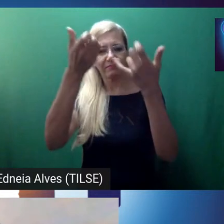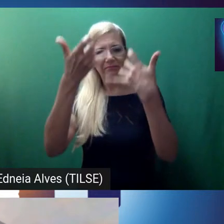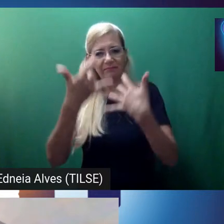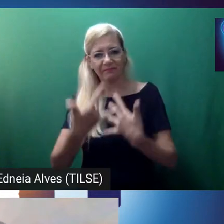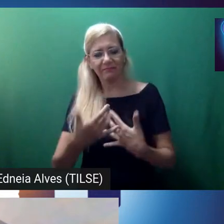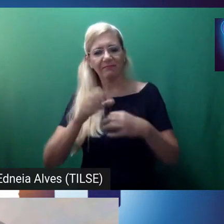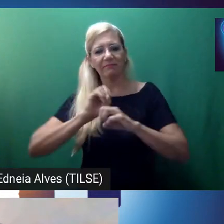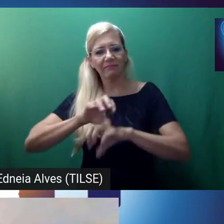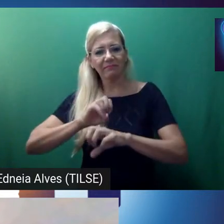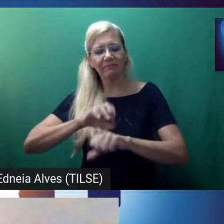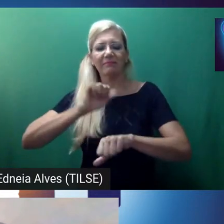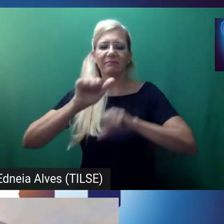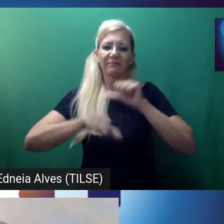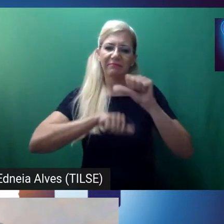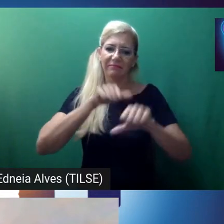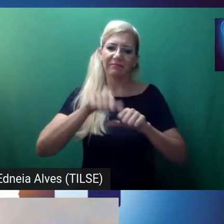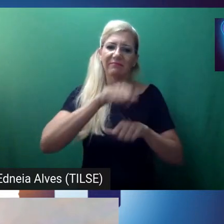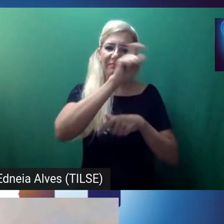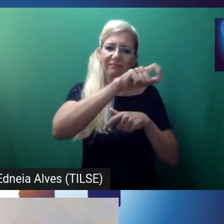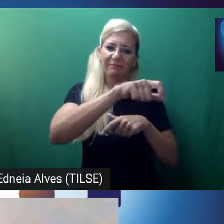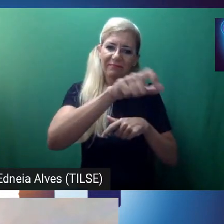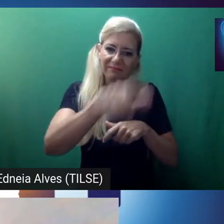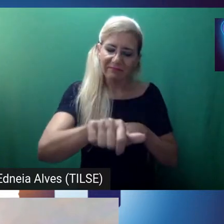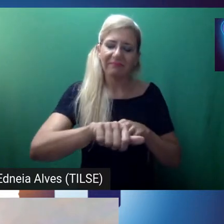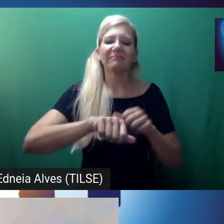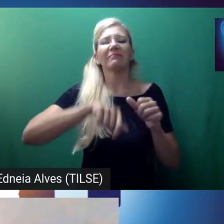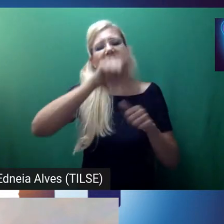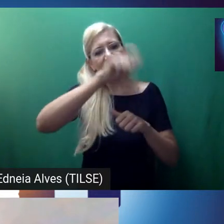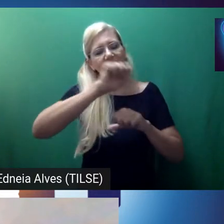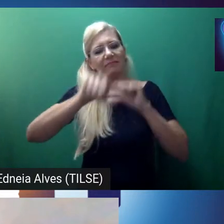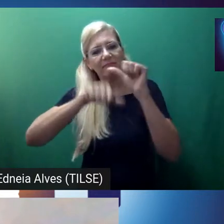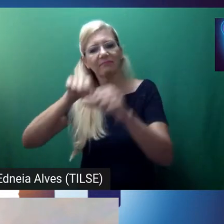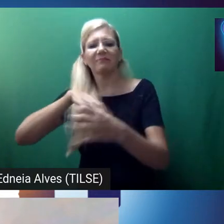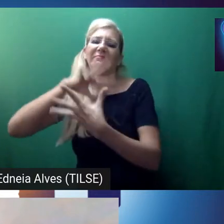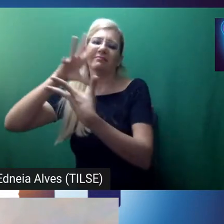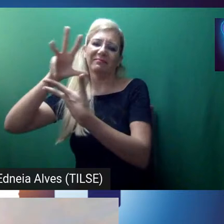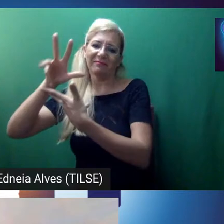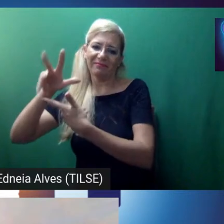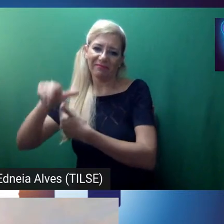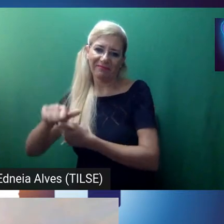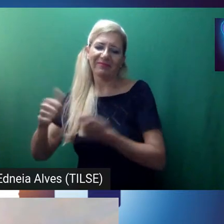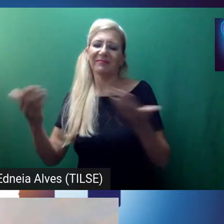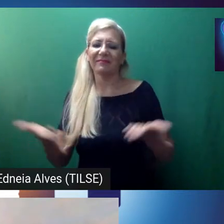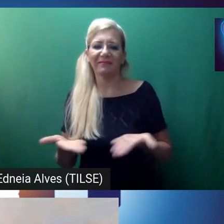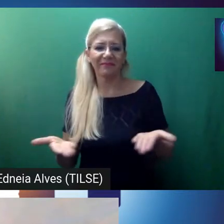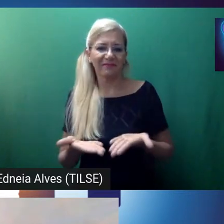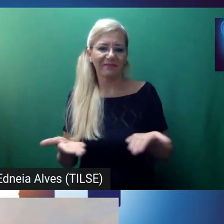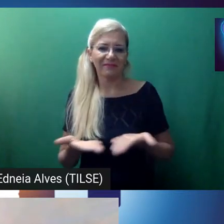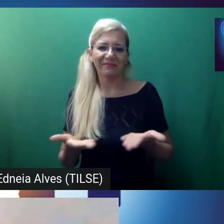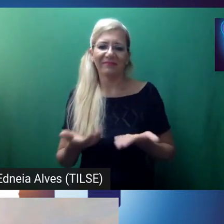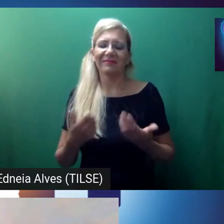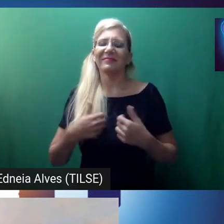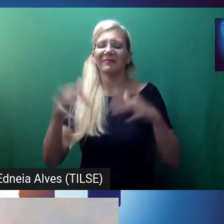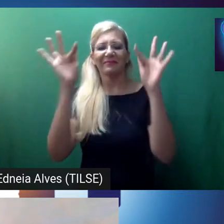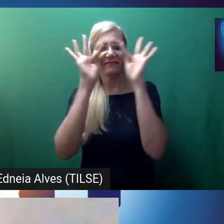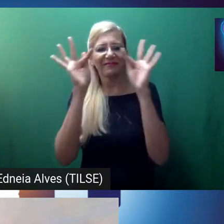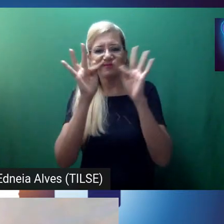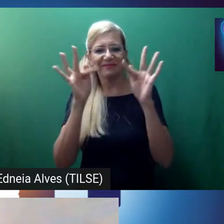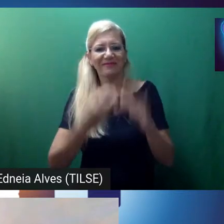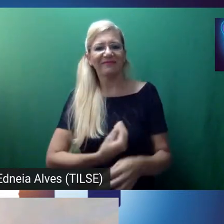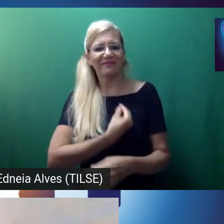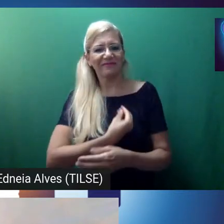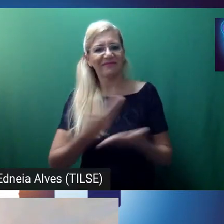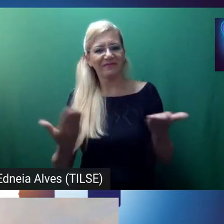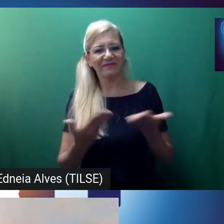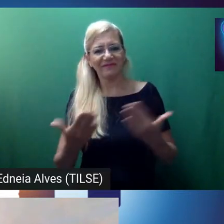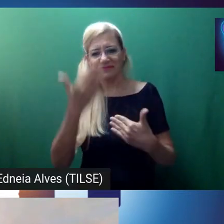People change the world. And I'm quite sure that you inspired a lot of people here today. We're very happy to have you here. Thank you very